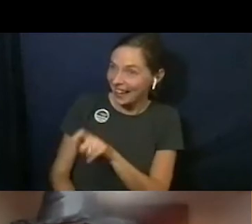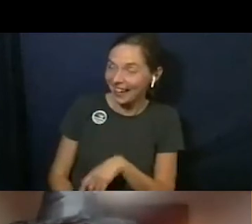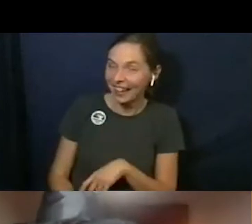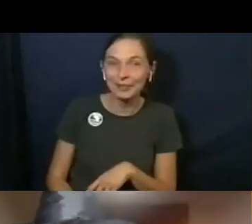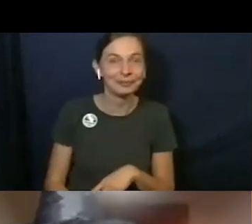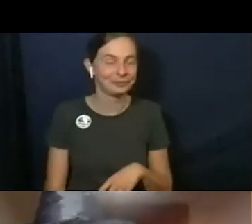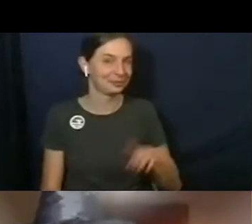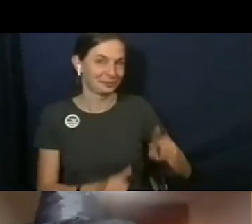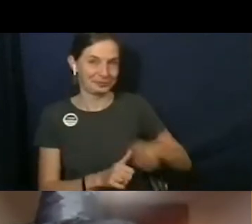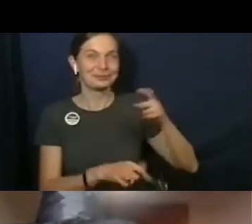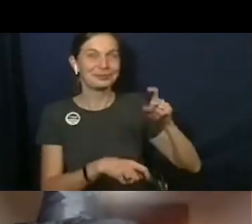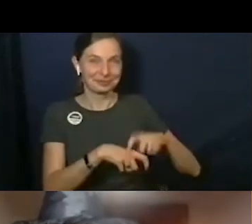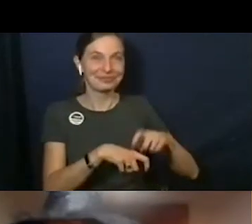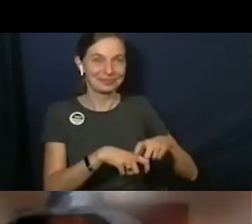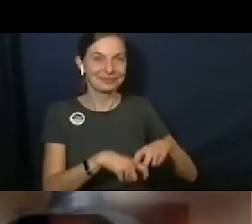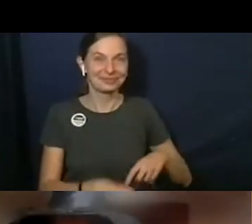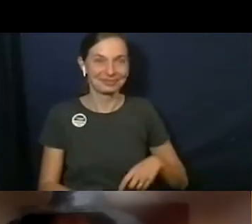Awesome.